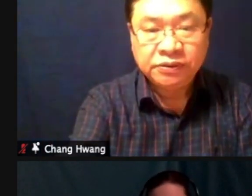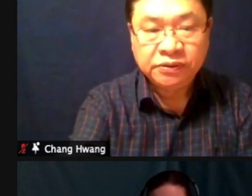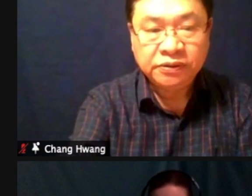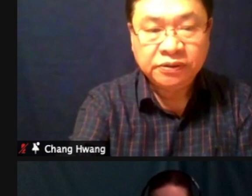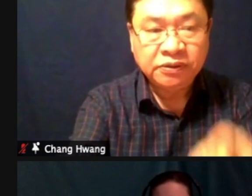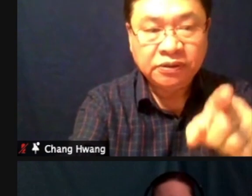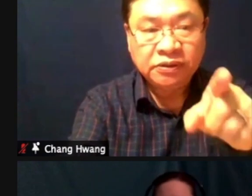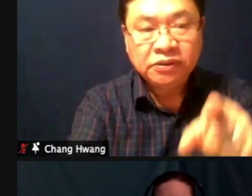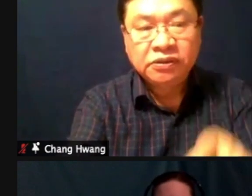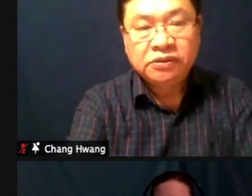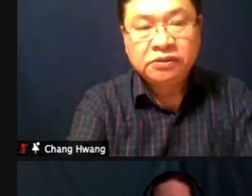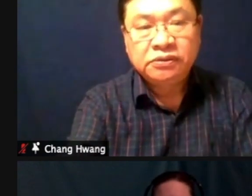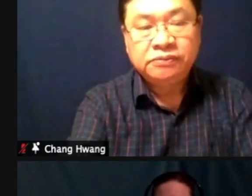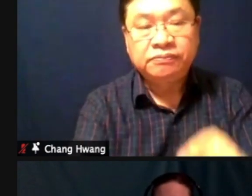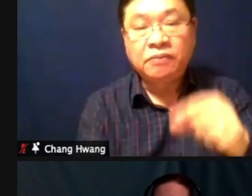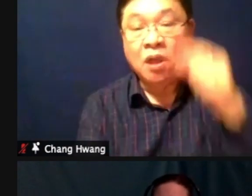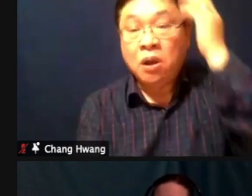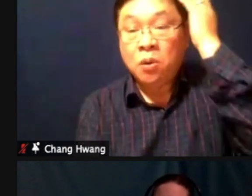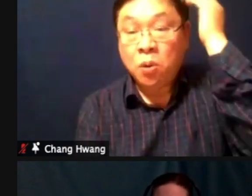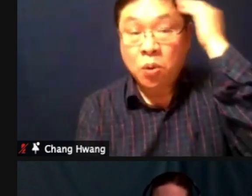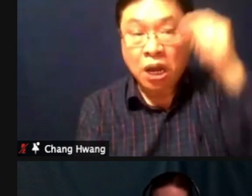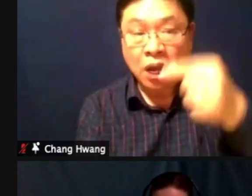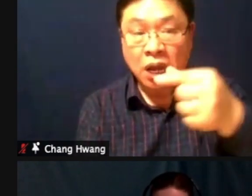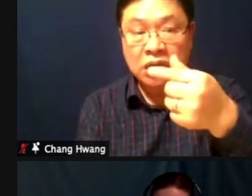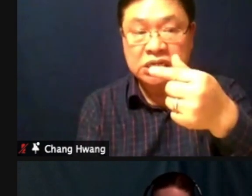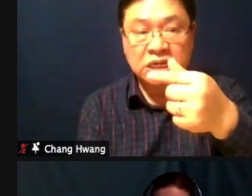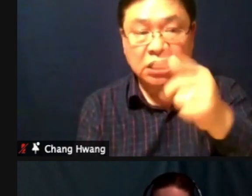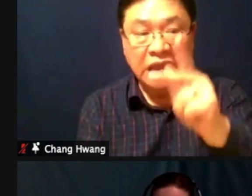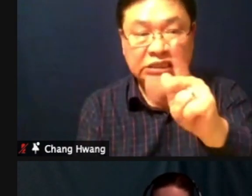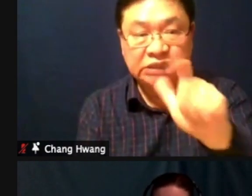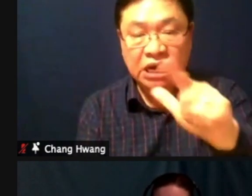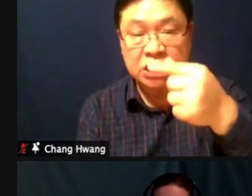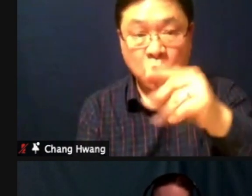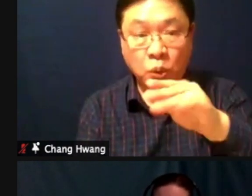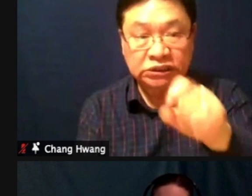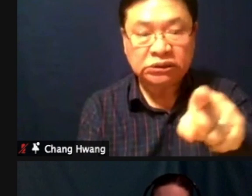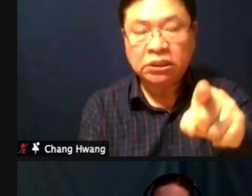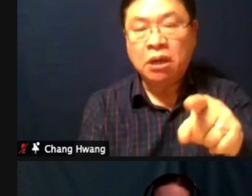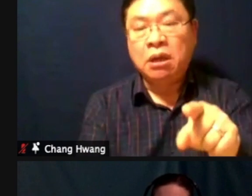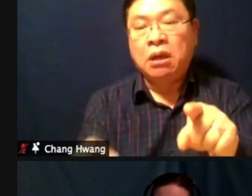adequate translation of language. It's kind of a shorthand.